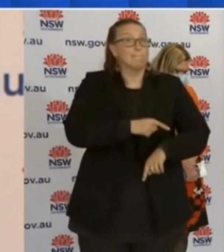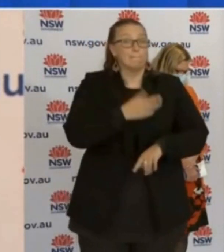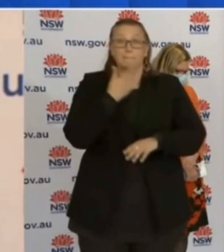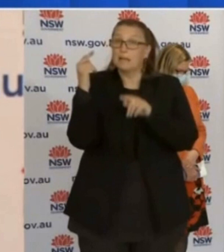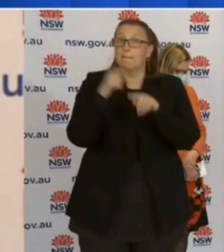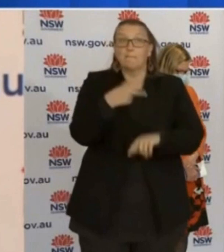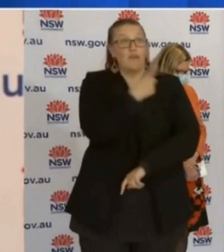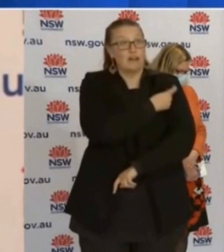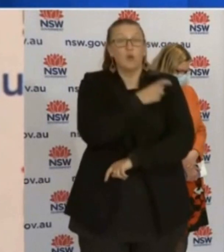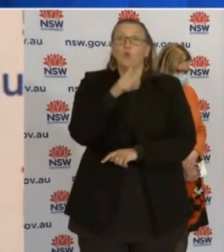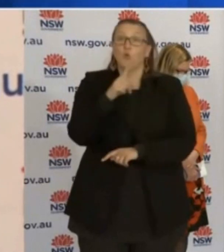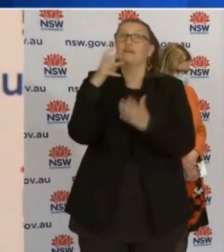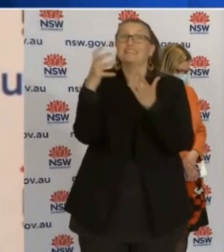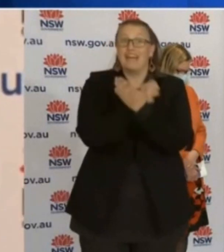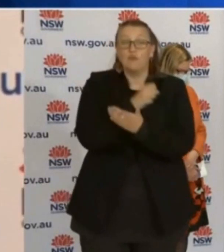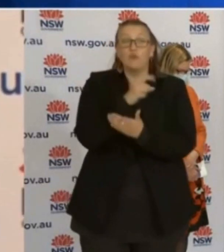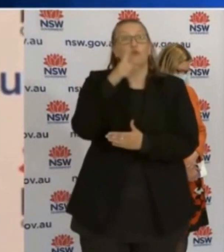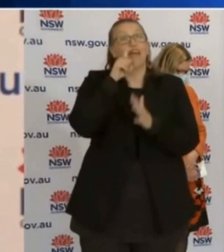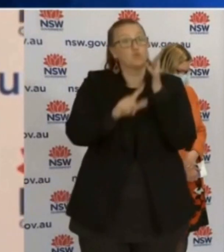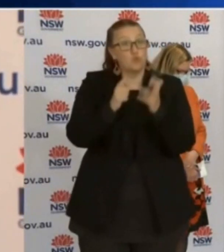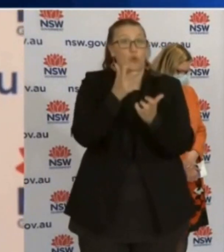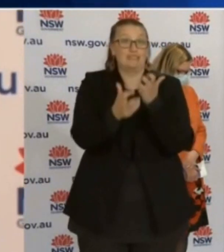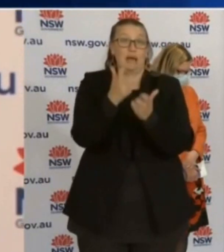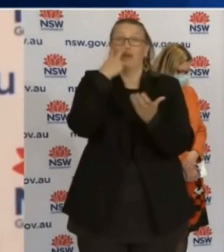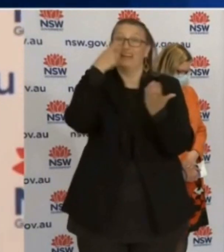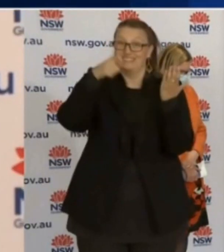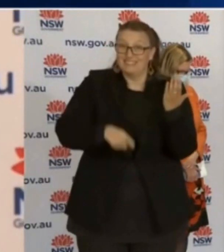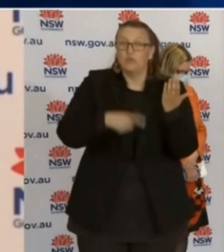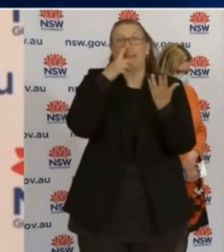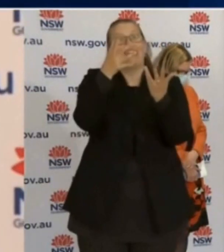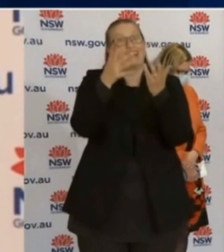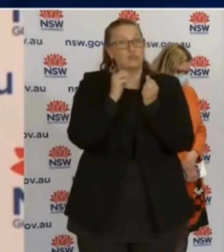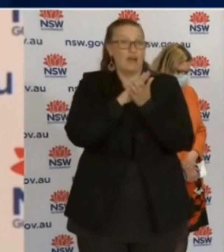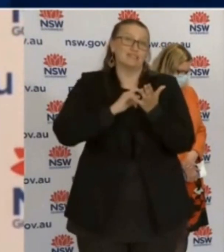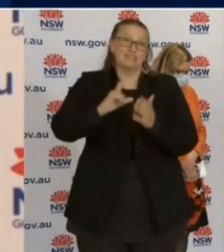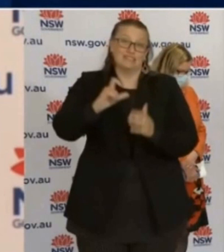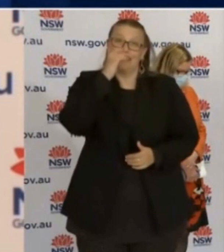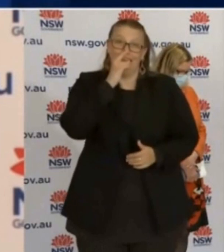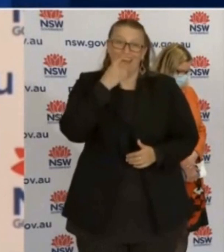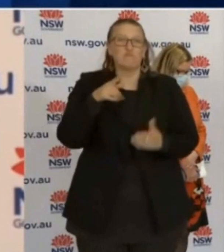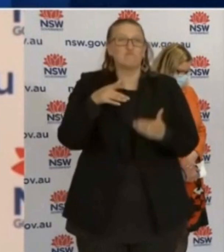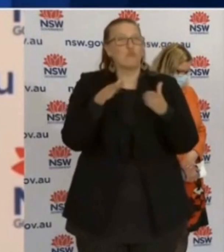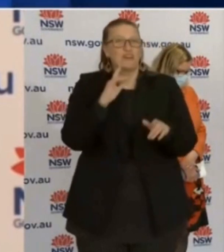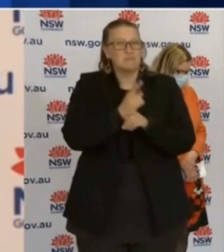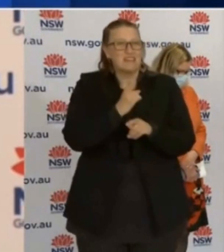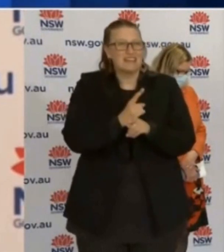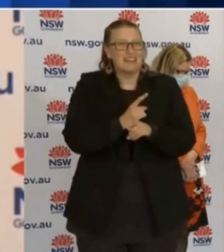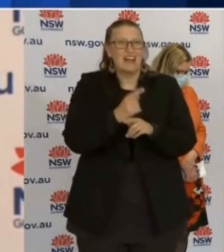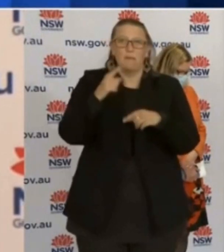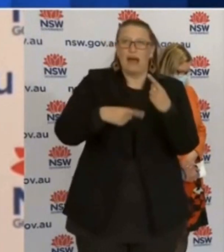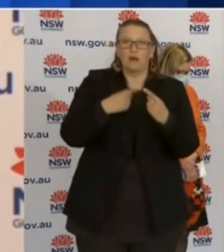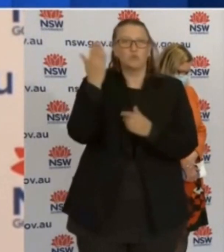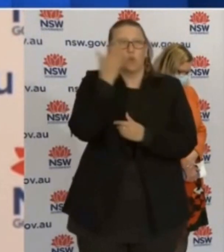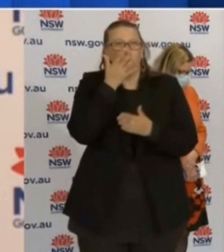please know that you will be able to sit for your exams and attain your HSC, and more broadly when it comes to decisions around